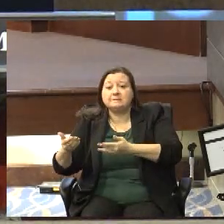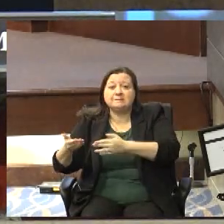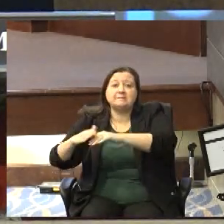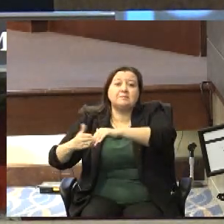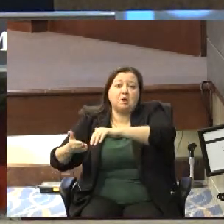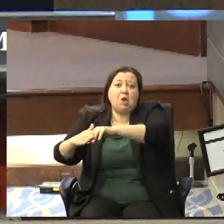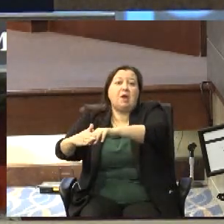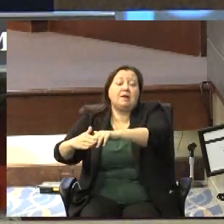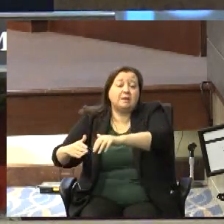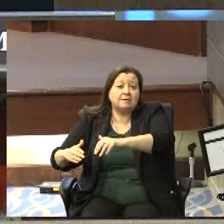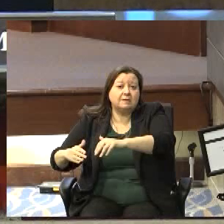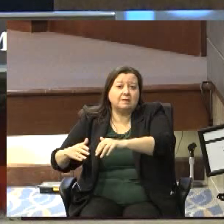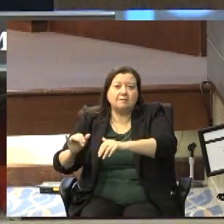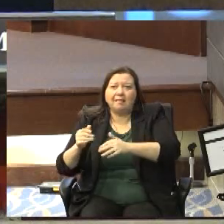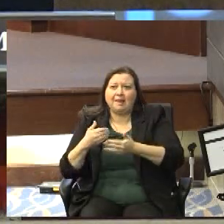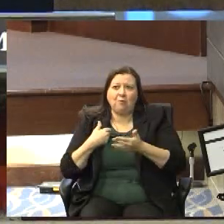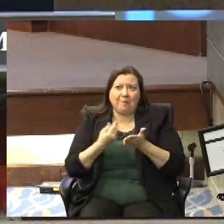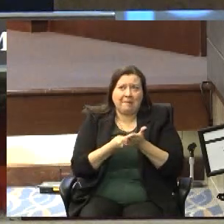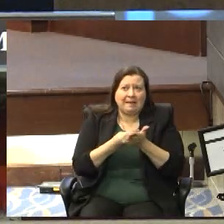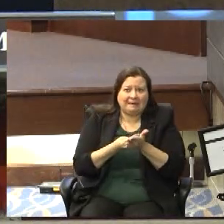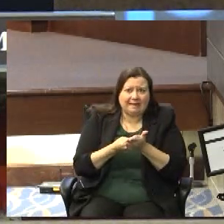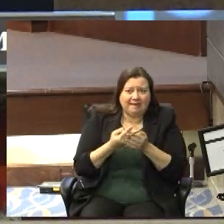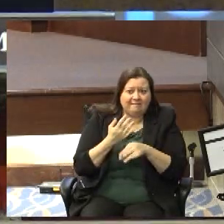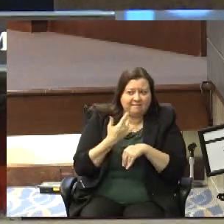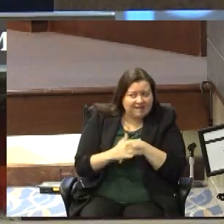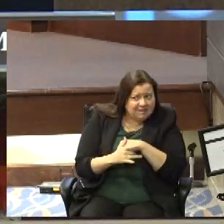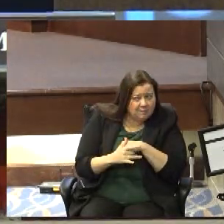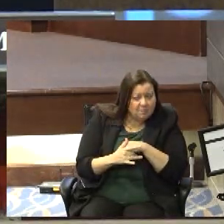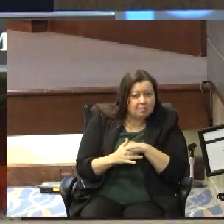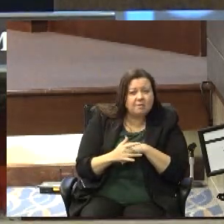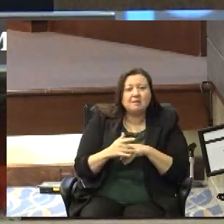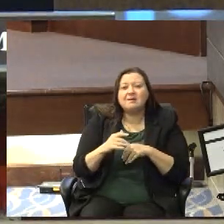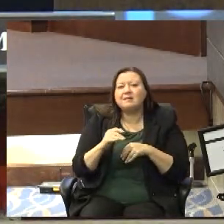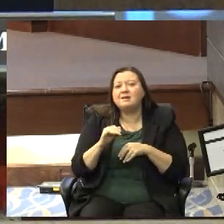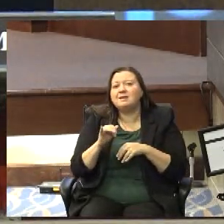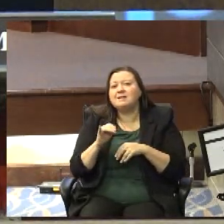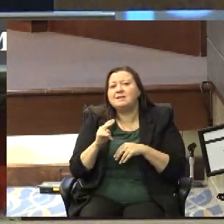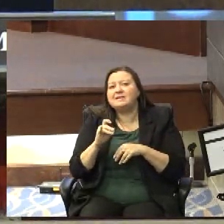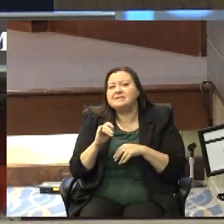like this pocket of money, since the incentive is from,